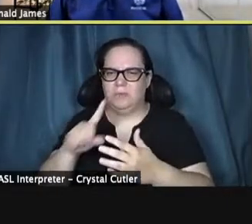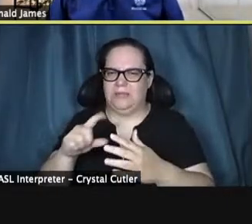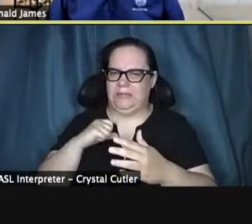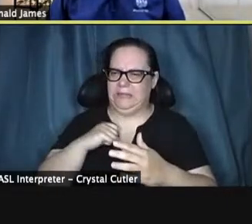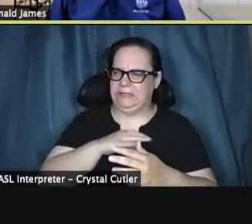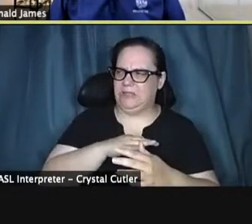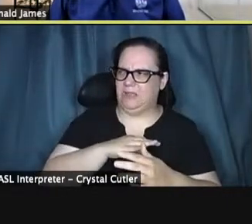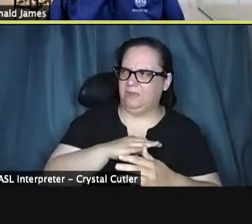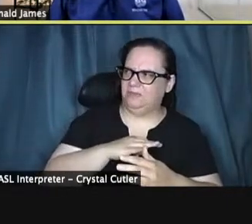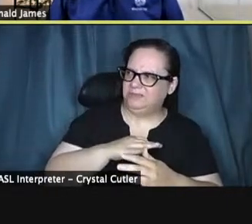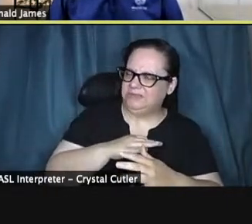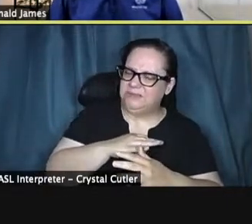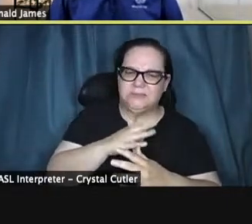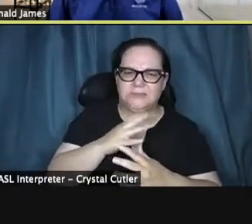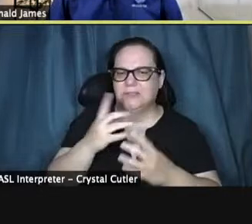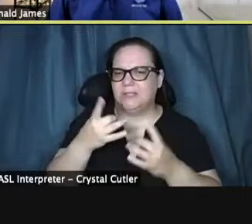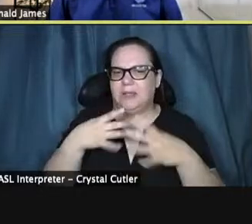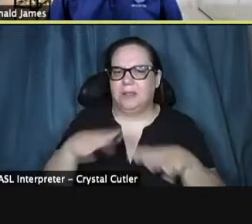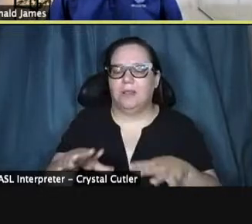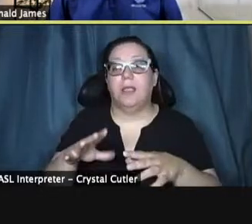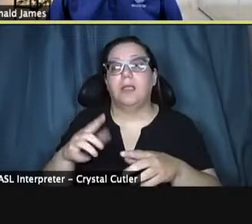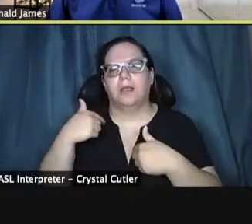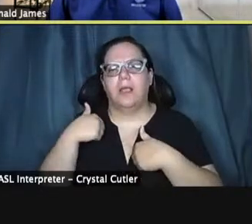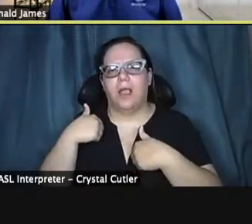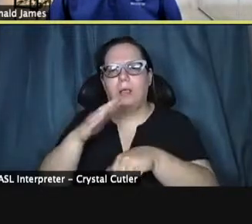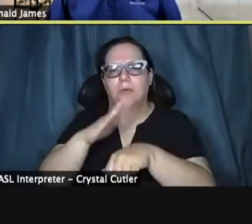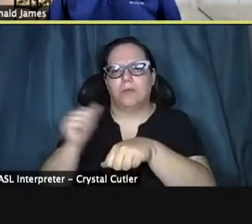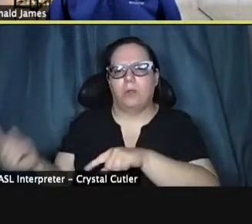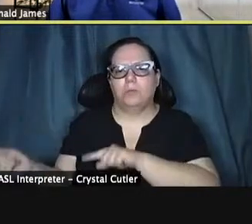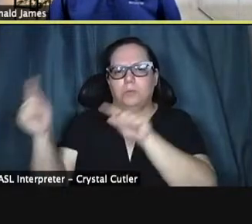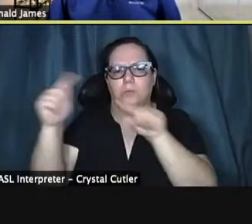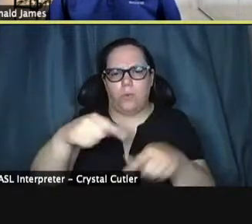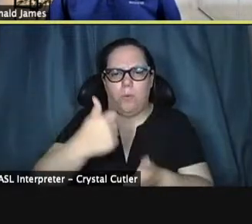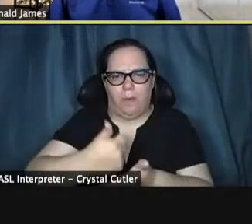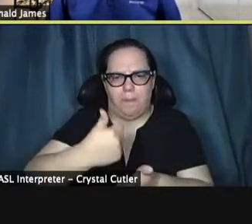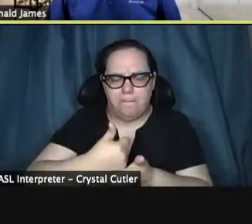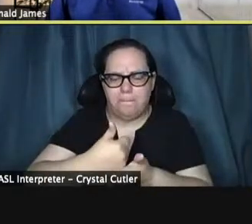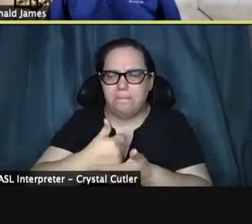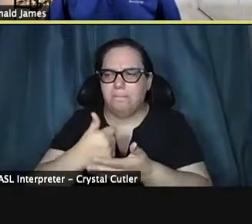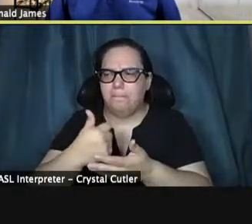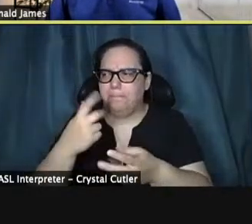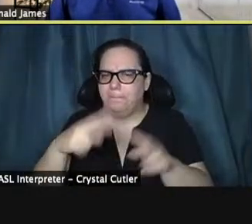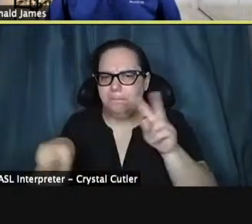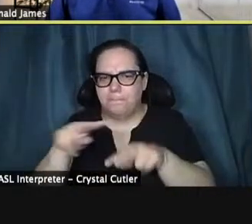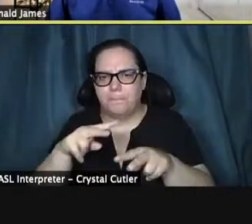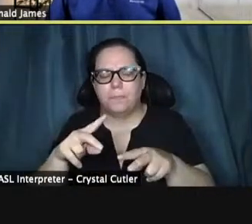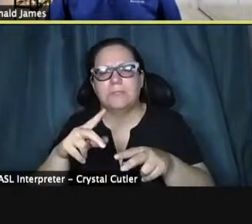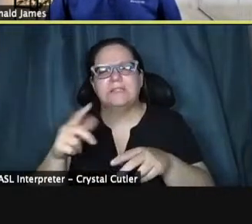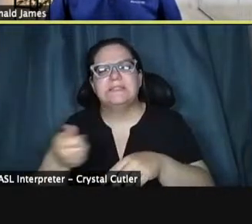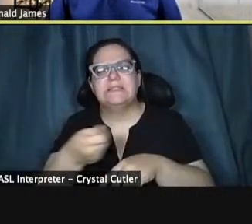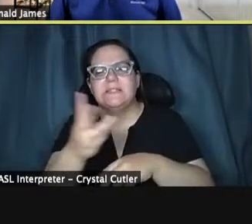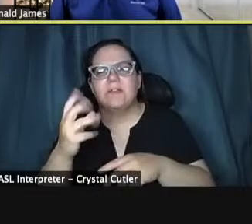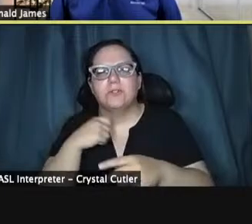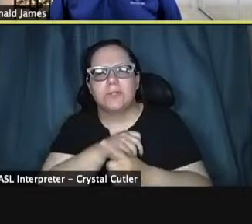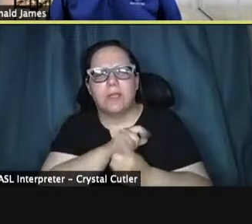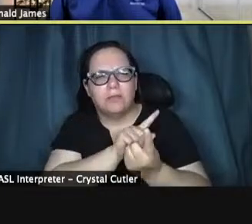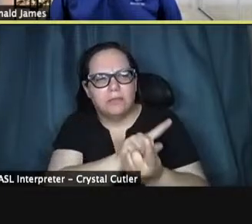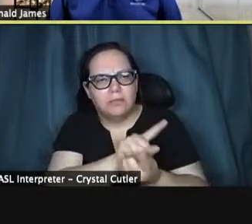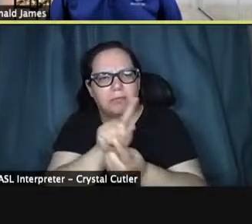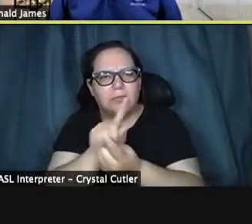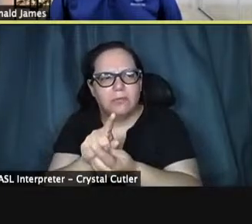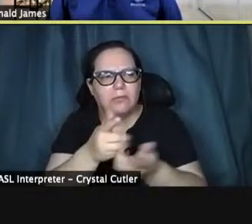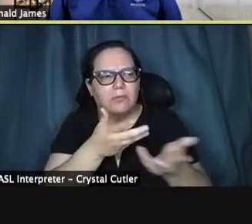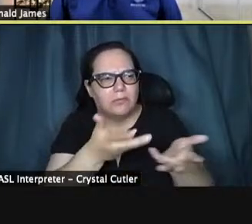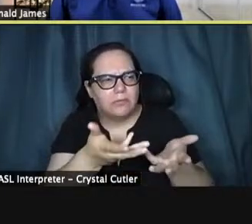was dispatched to the program's location to see if I could help. When I interviewed several of the staff, one message I heard clearly stood